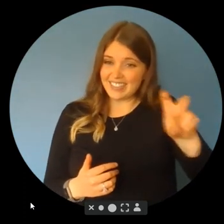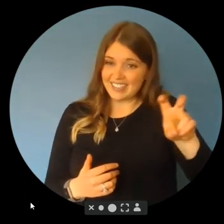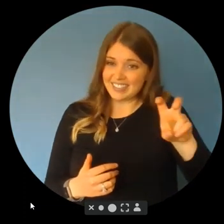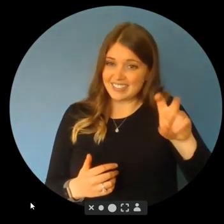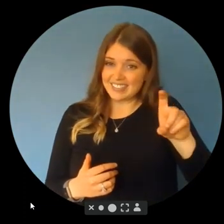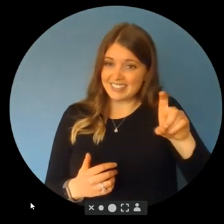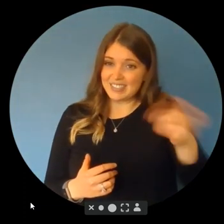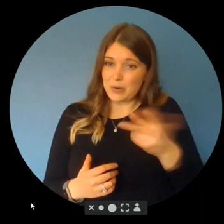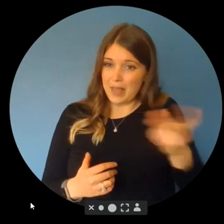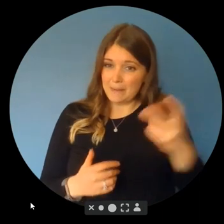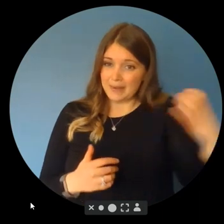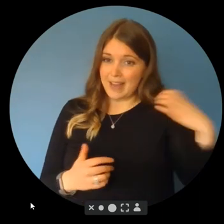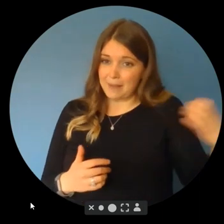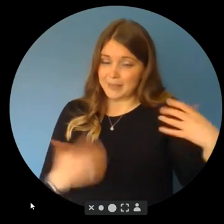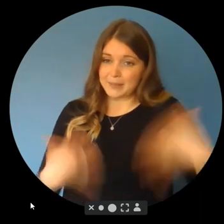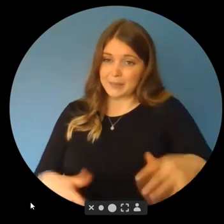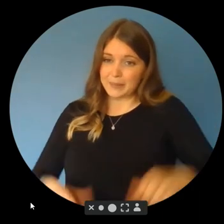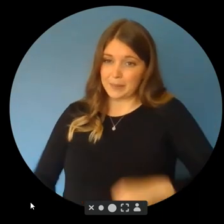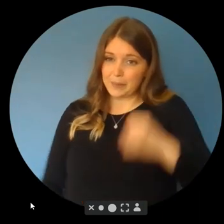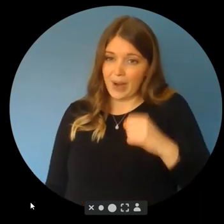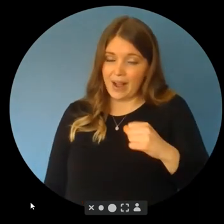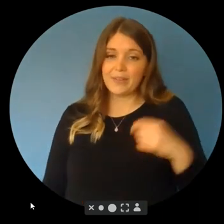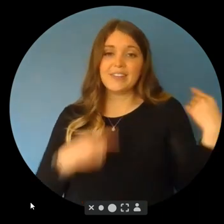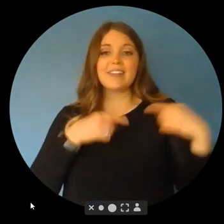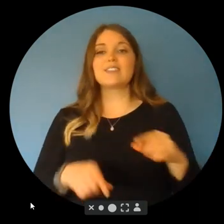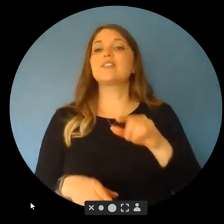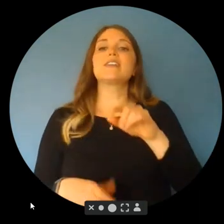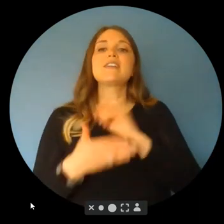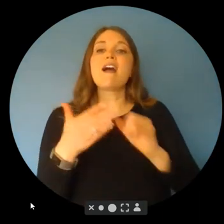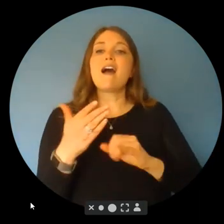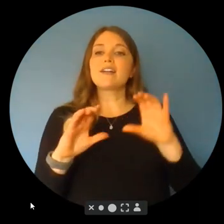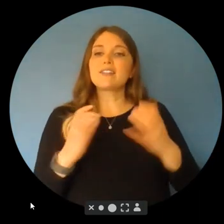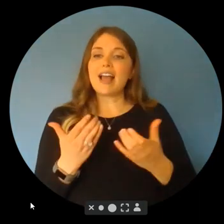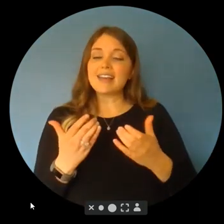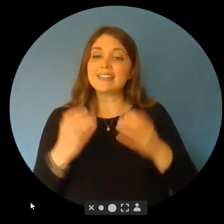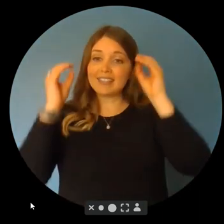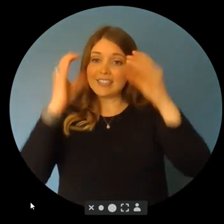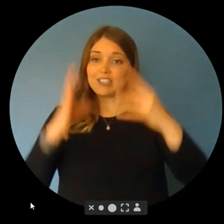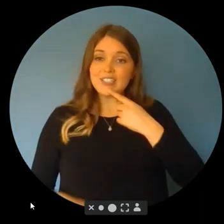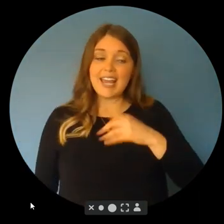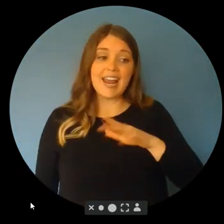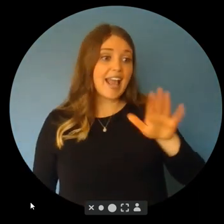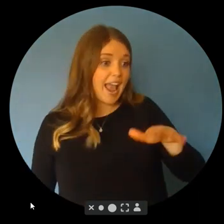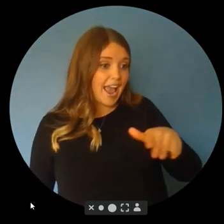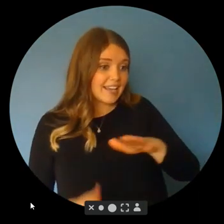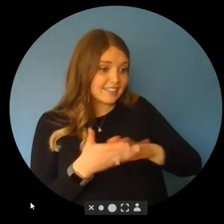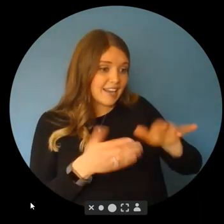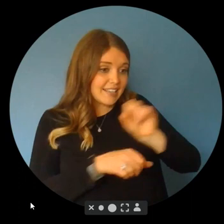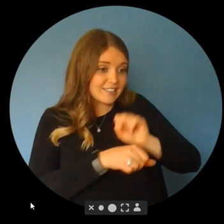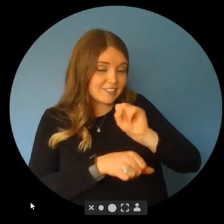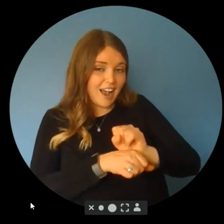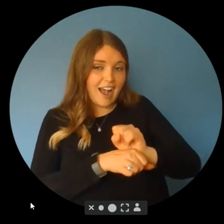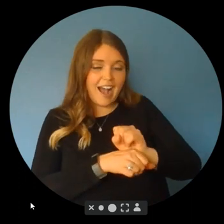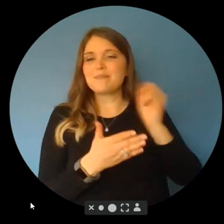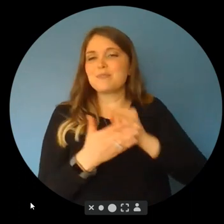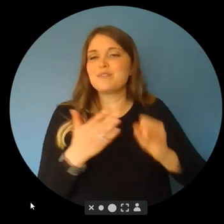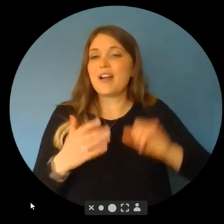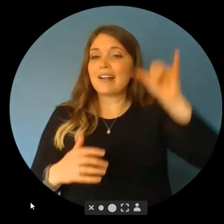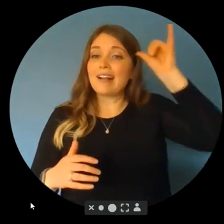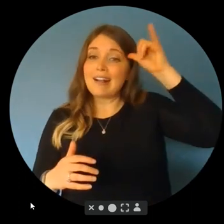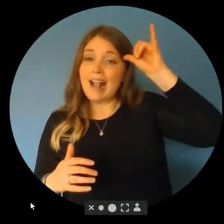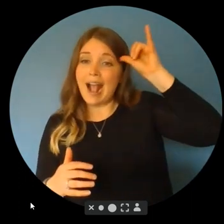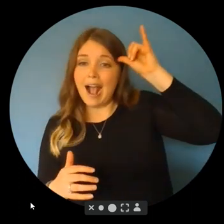and then in art class, his art teacher told him, nice job. He was drawing a cow, although it's a